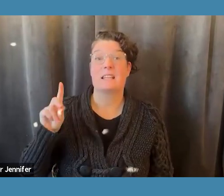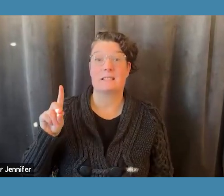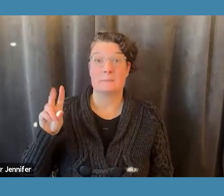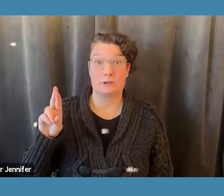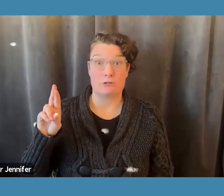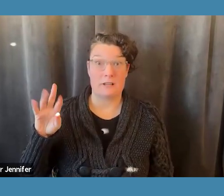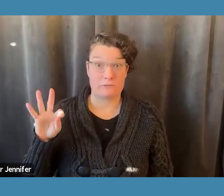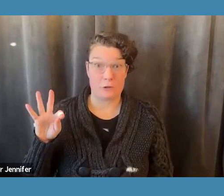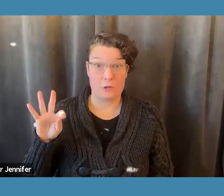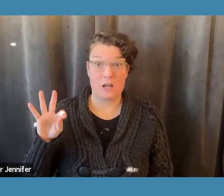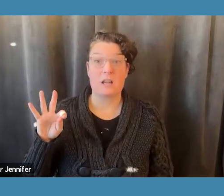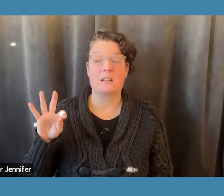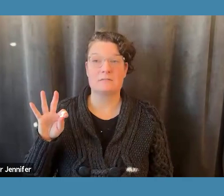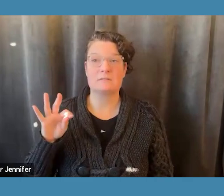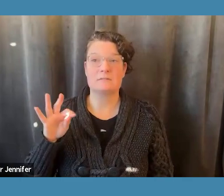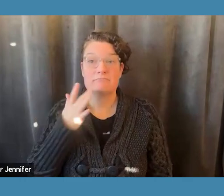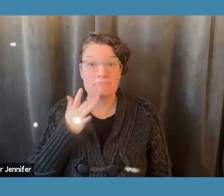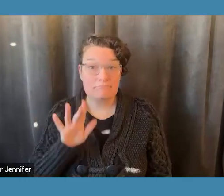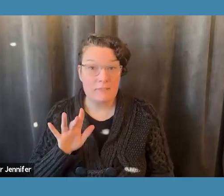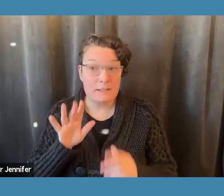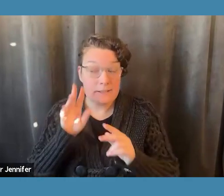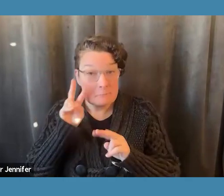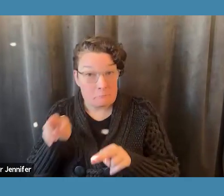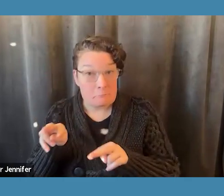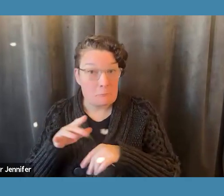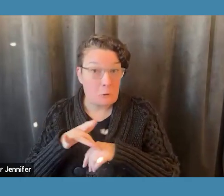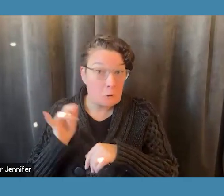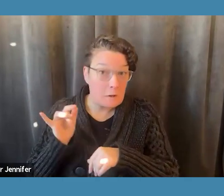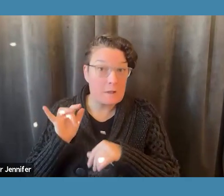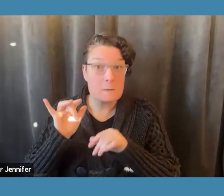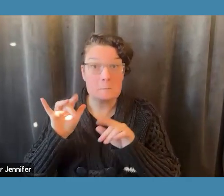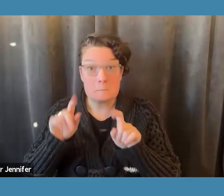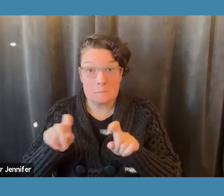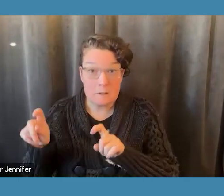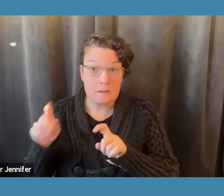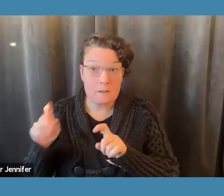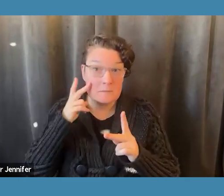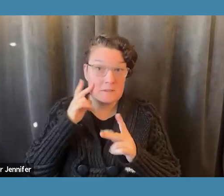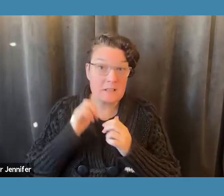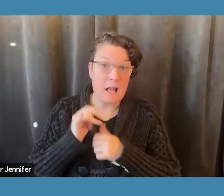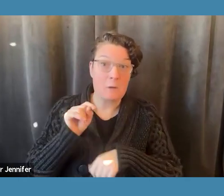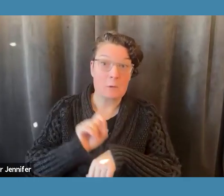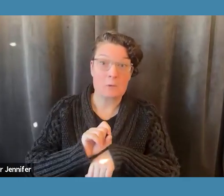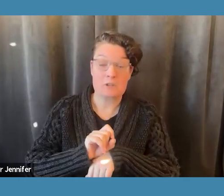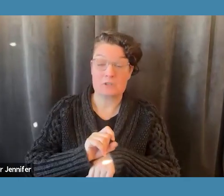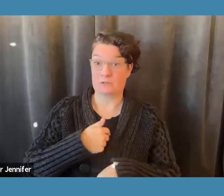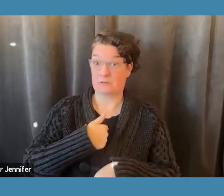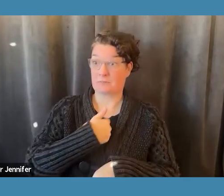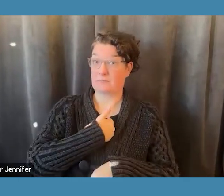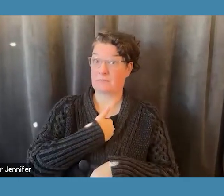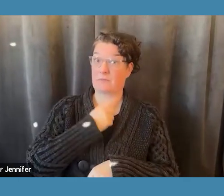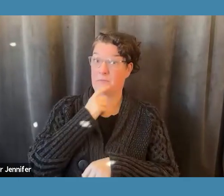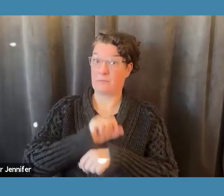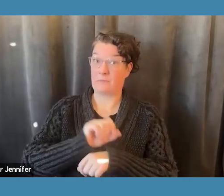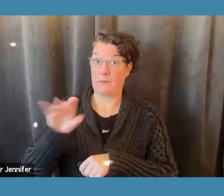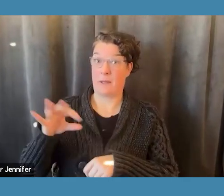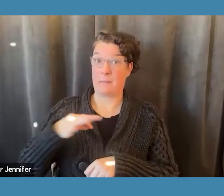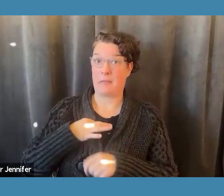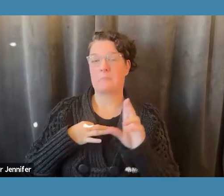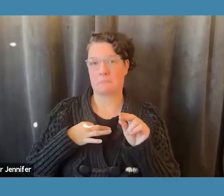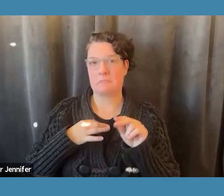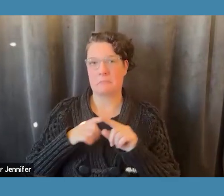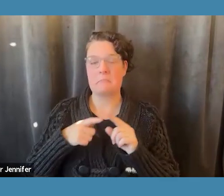little preview and got to go through the application and see how it works. So even though I haven't applied myself, I have seen how the process